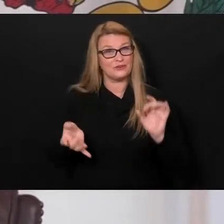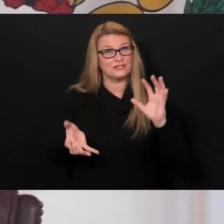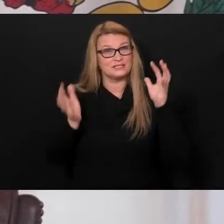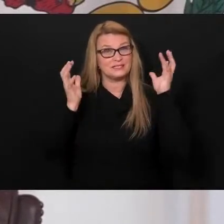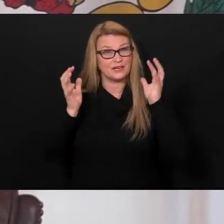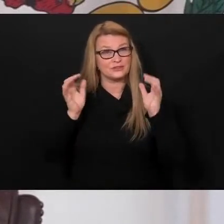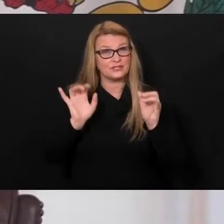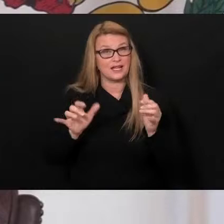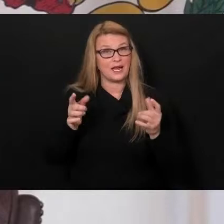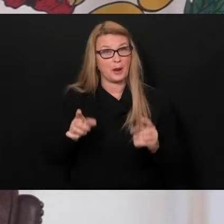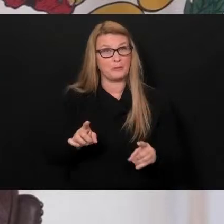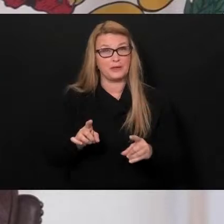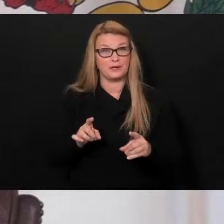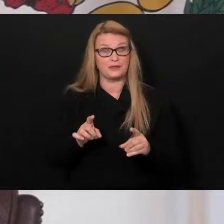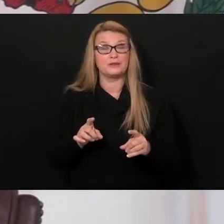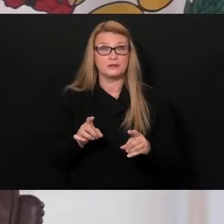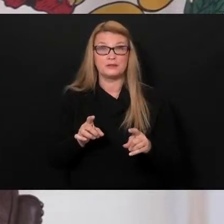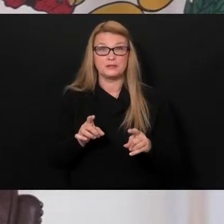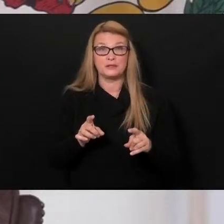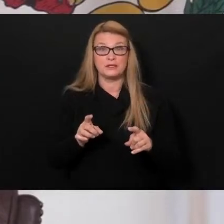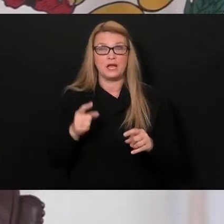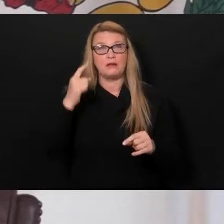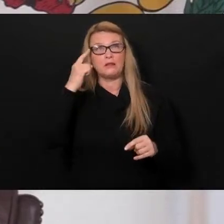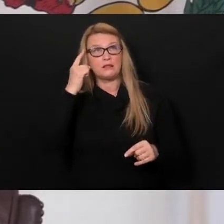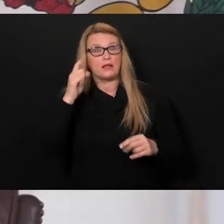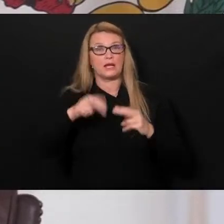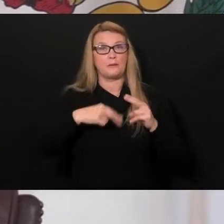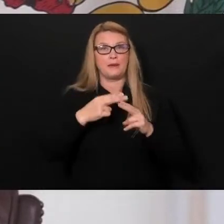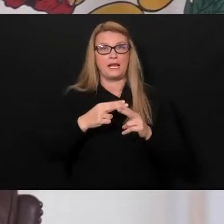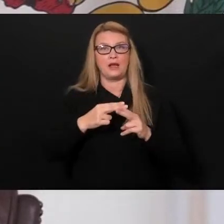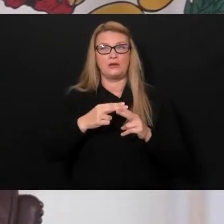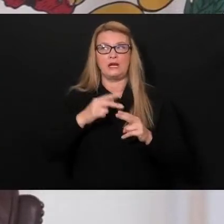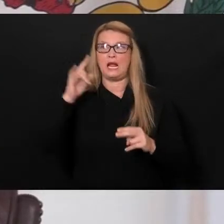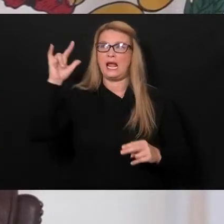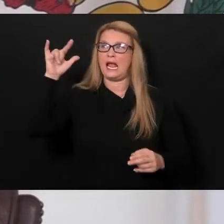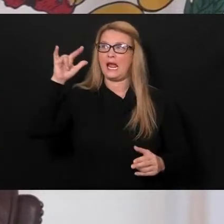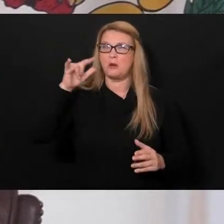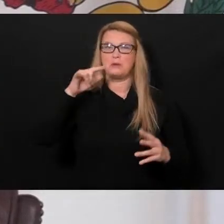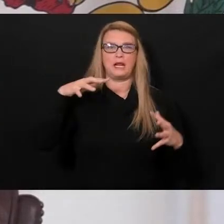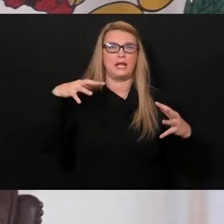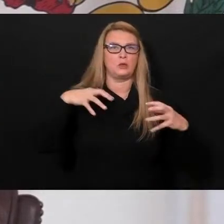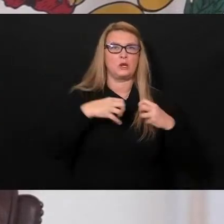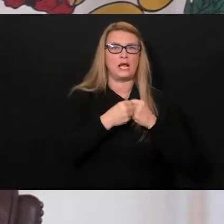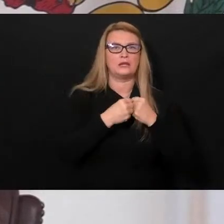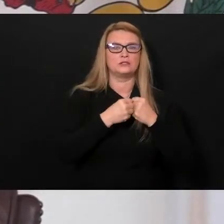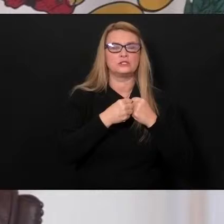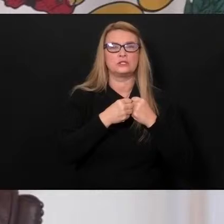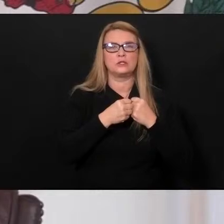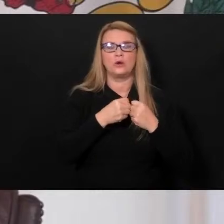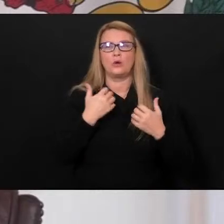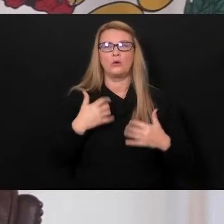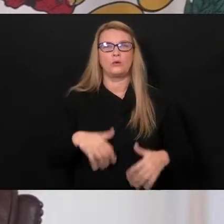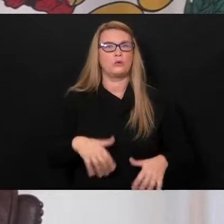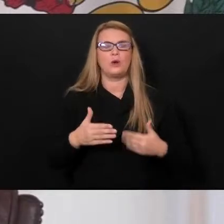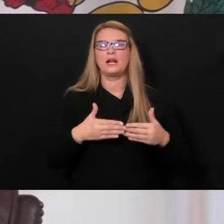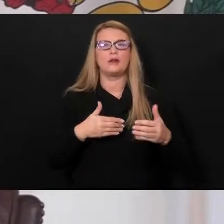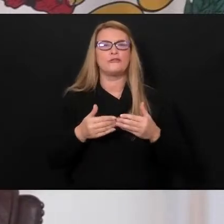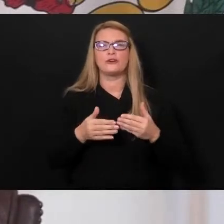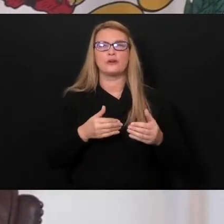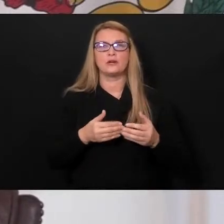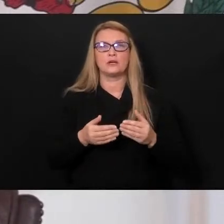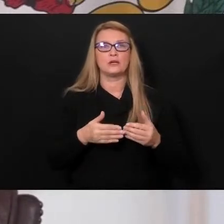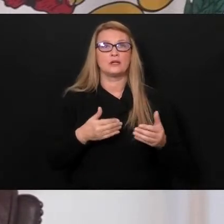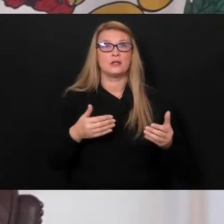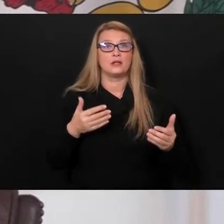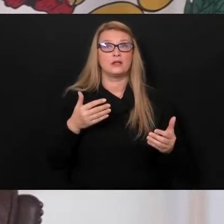way. Or think about an airplane crash or whatever it may be. Maybe it was a